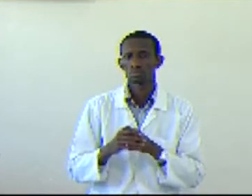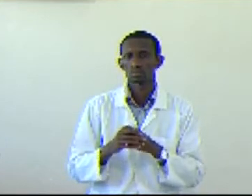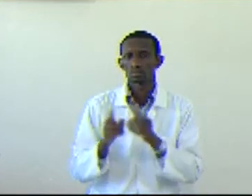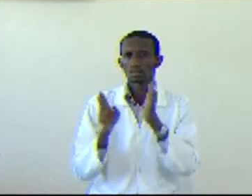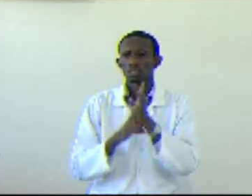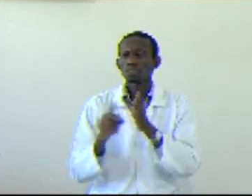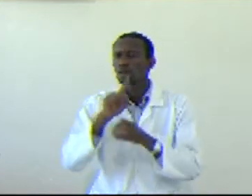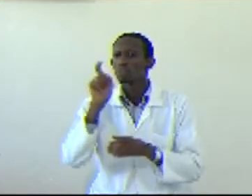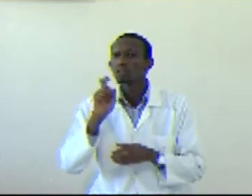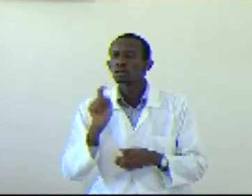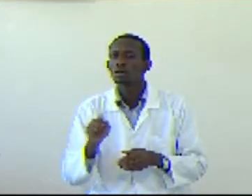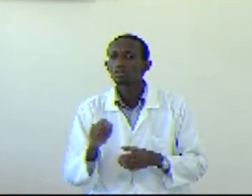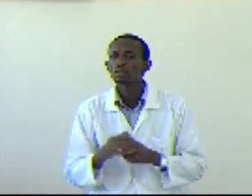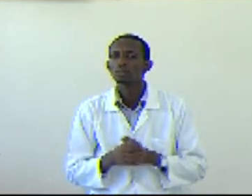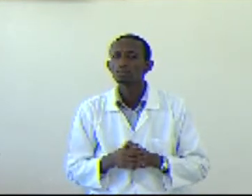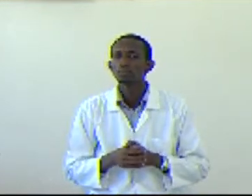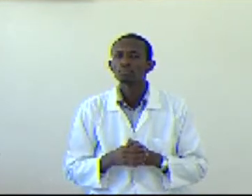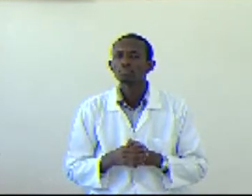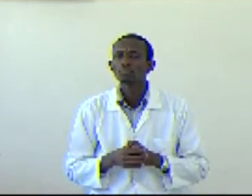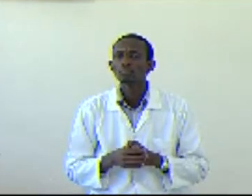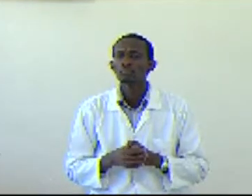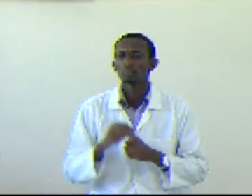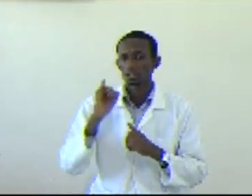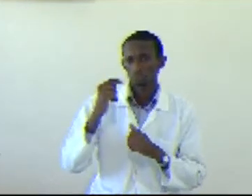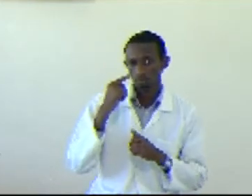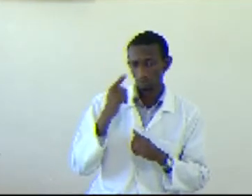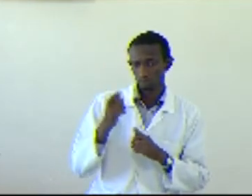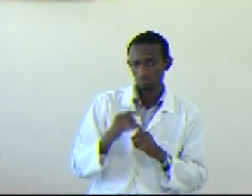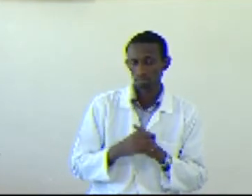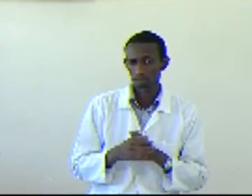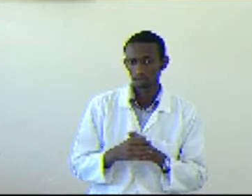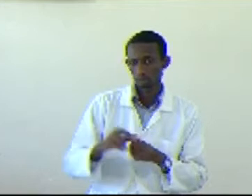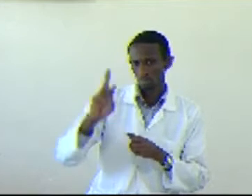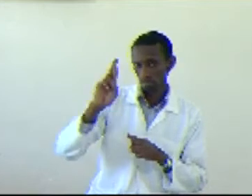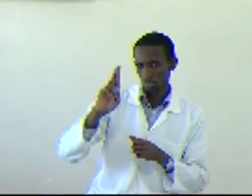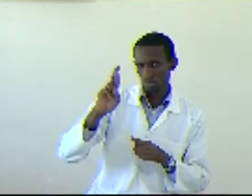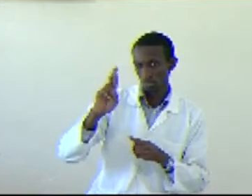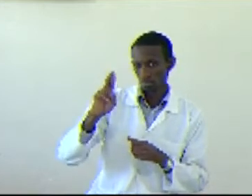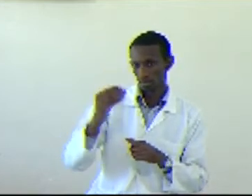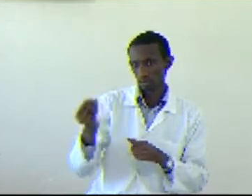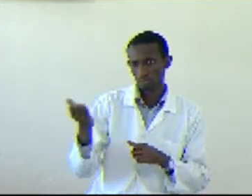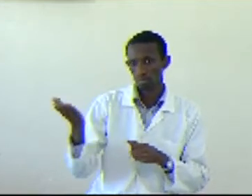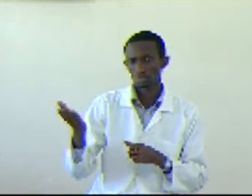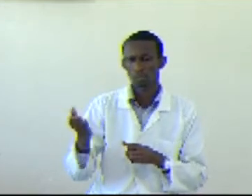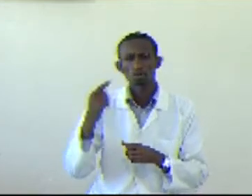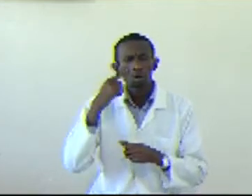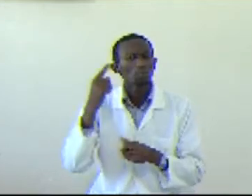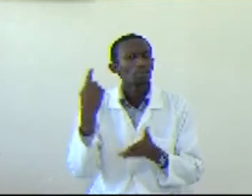find? If we make this R the subject, what do we find now?